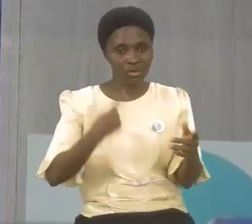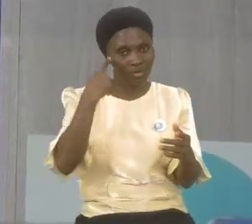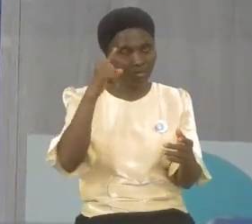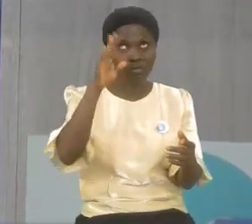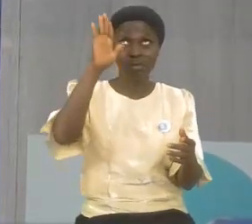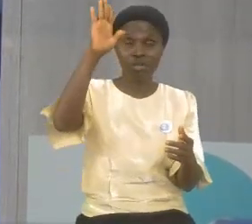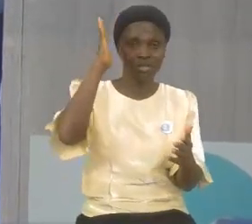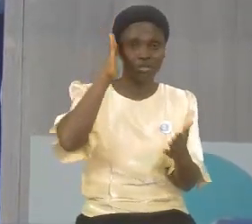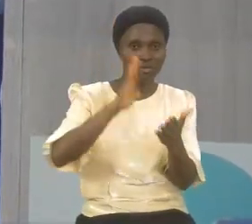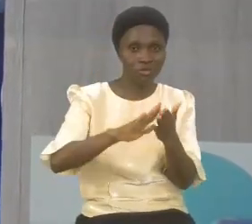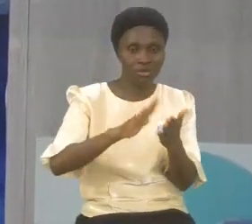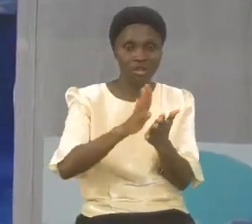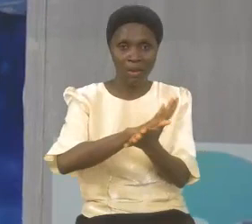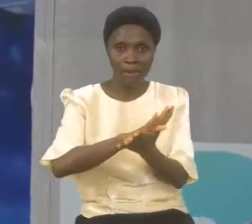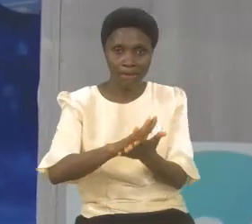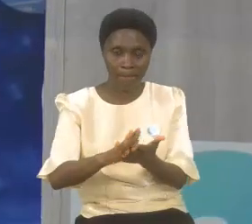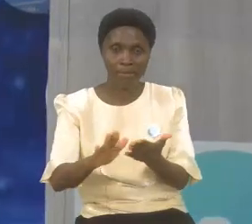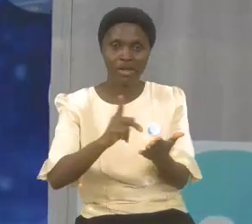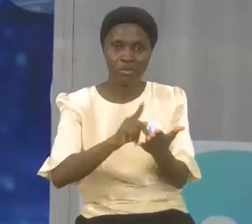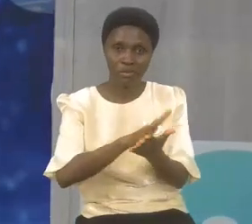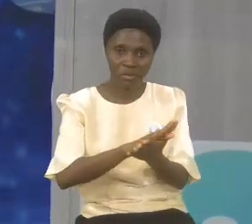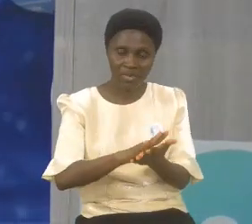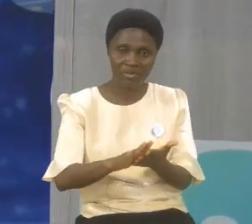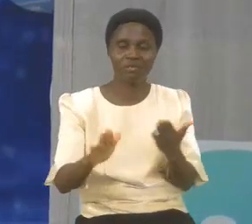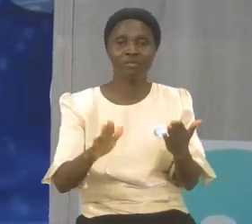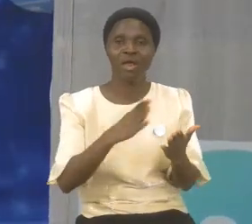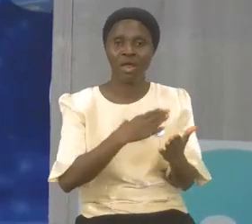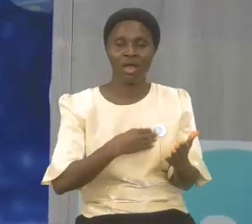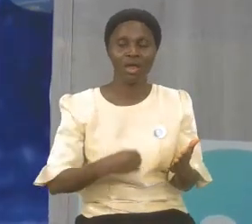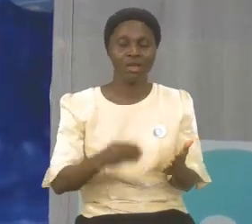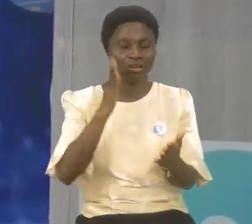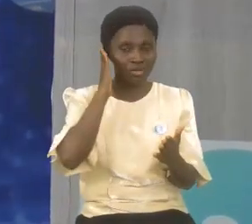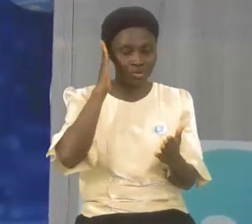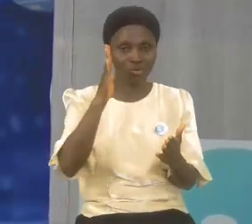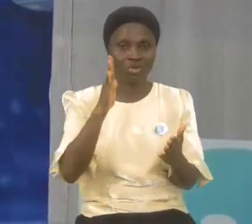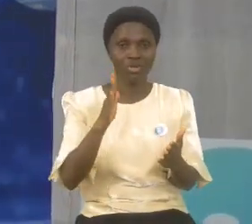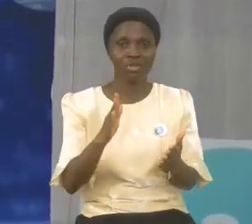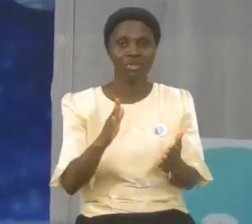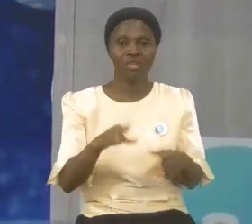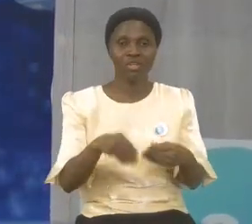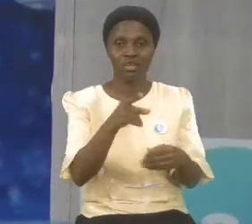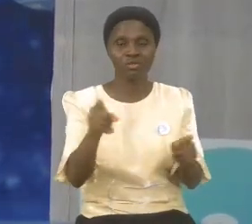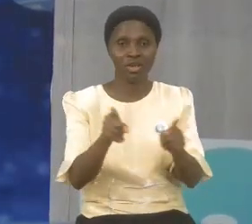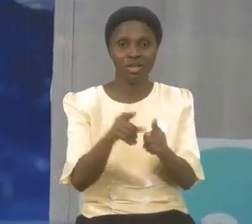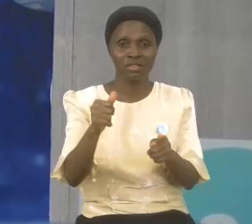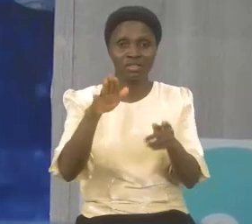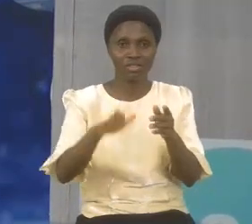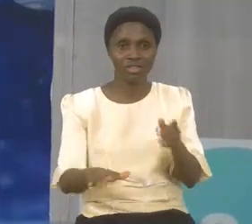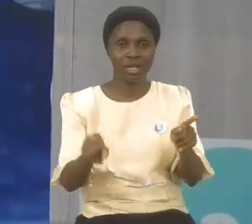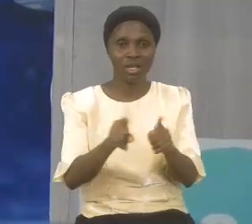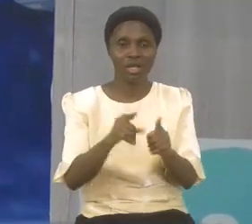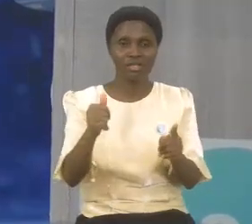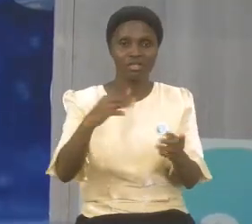will empower, and he will give you as a child, as a follower, as a convert